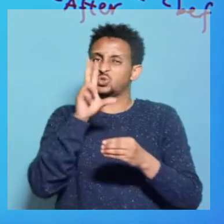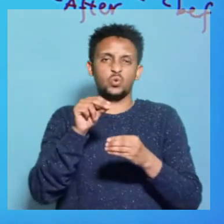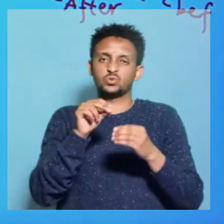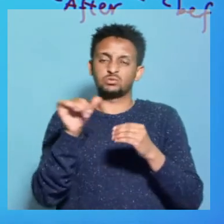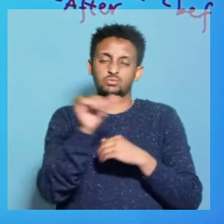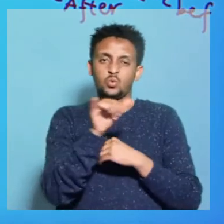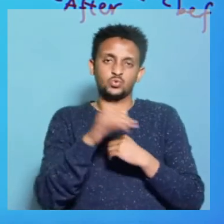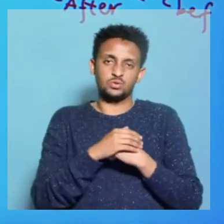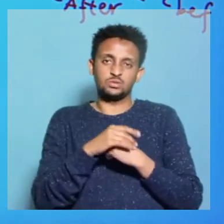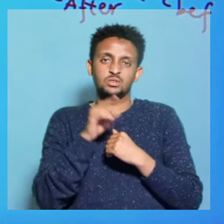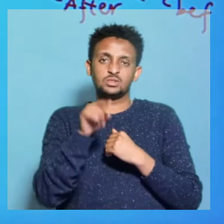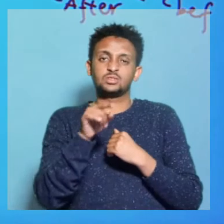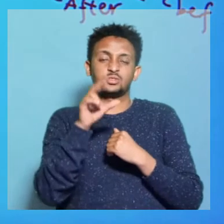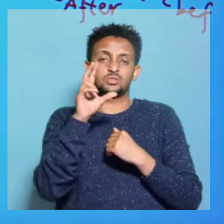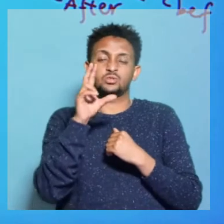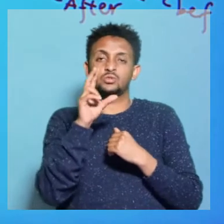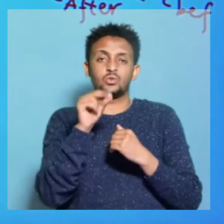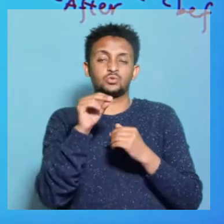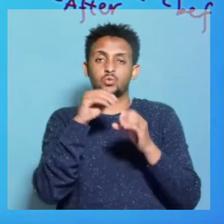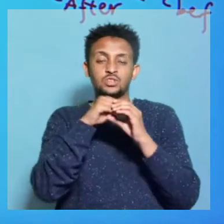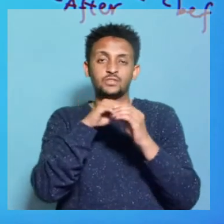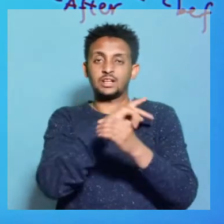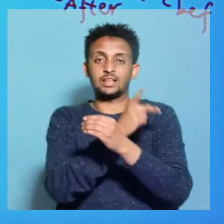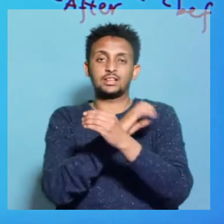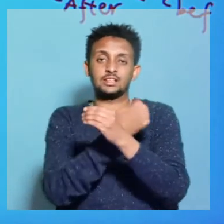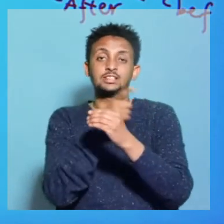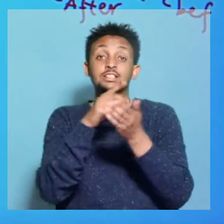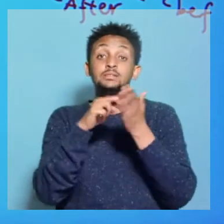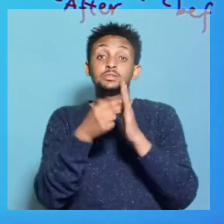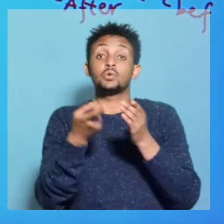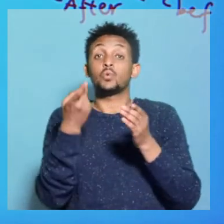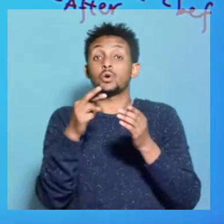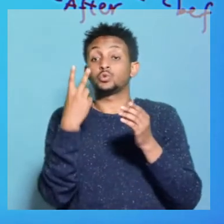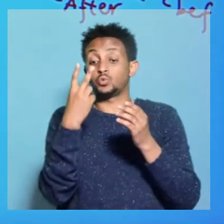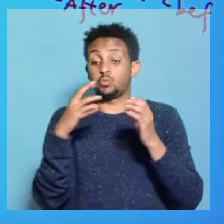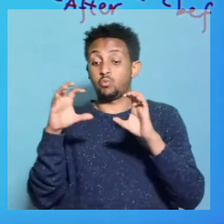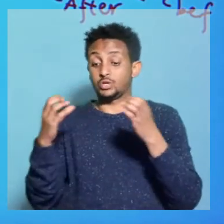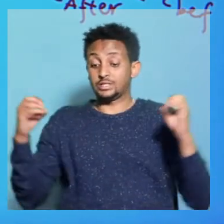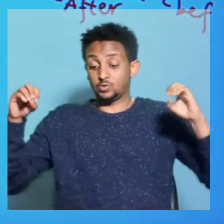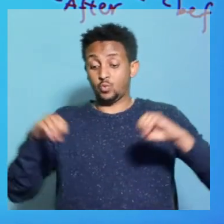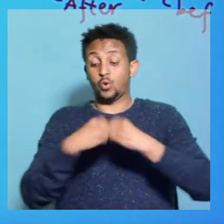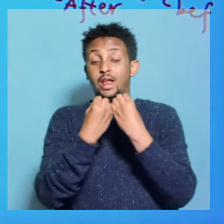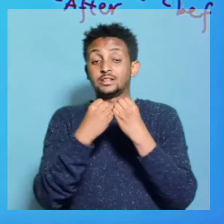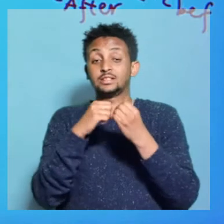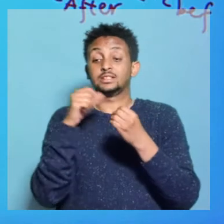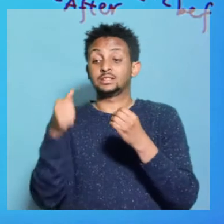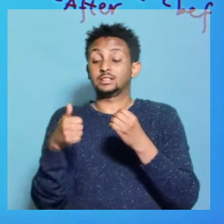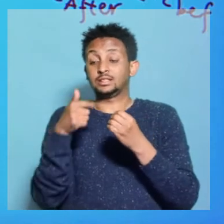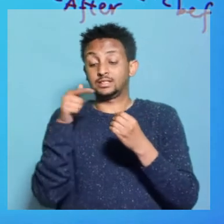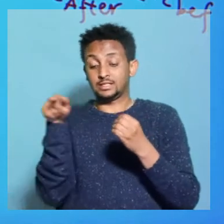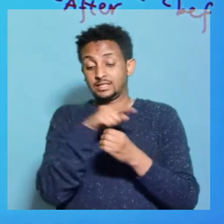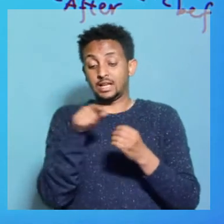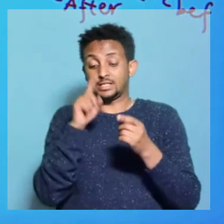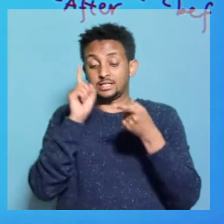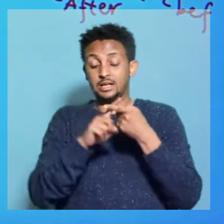remain constant. There is no conservation of kinetic energy. That means that when the two bodies are colliding together, their